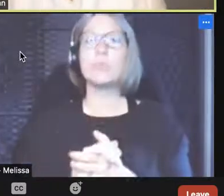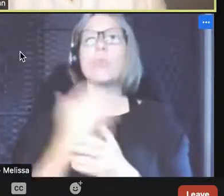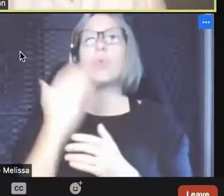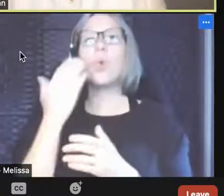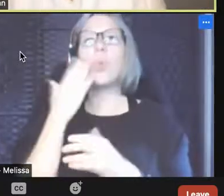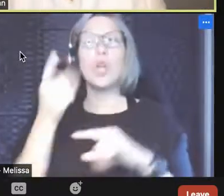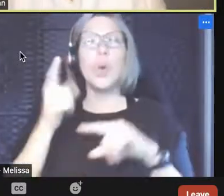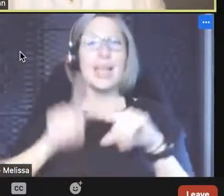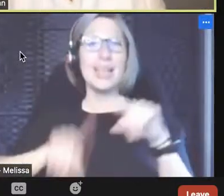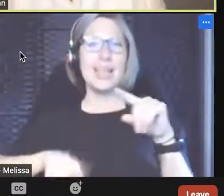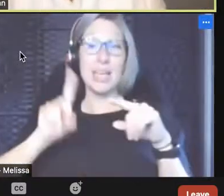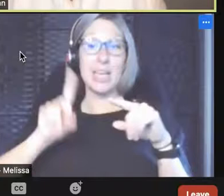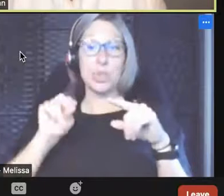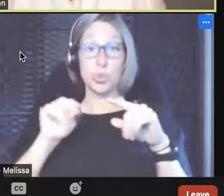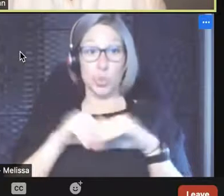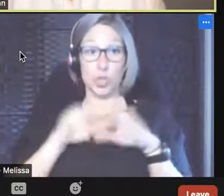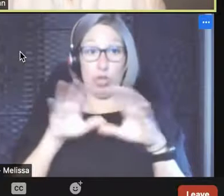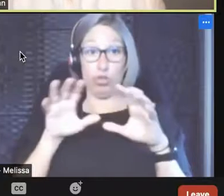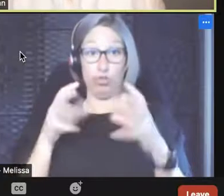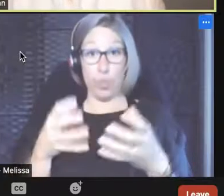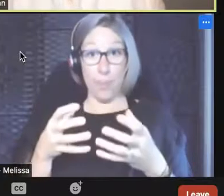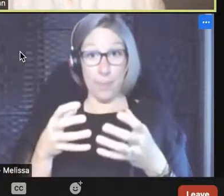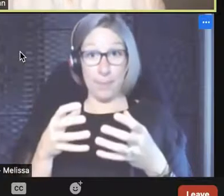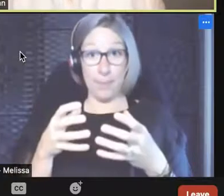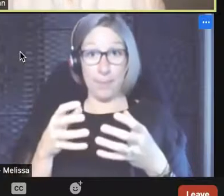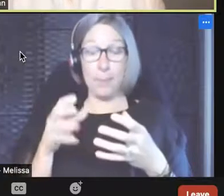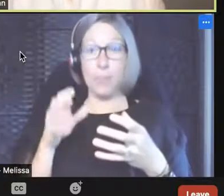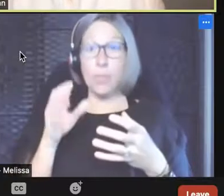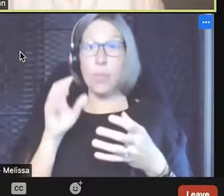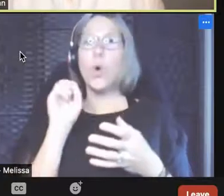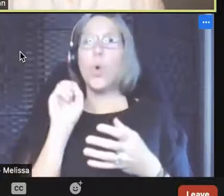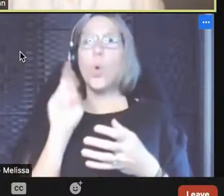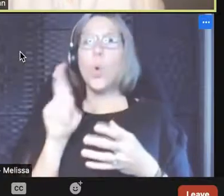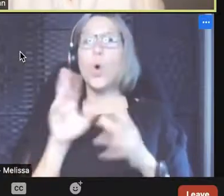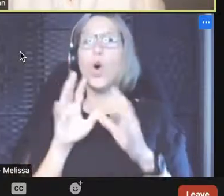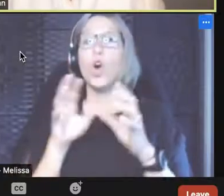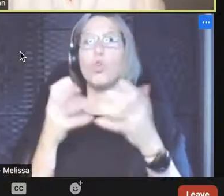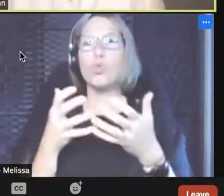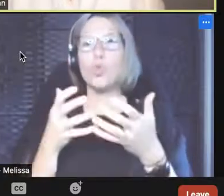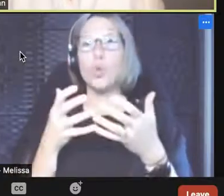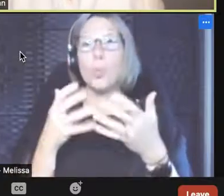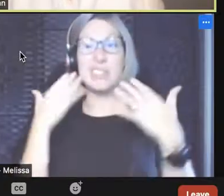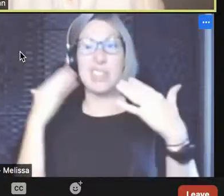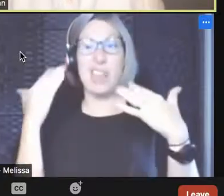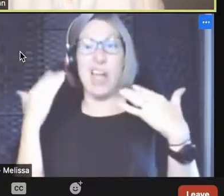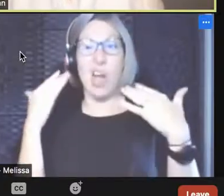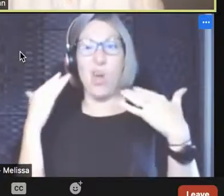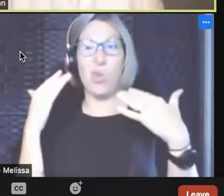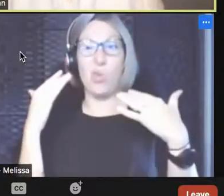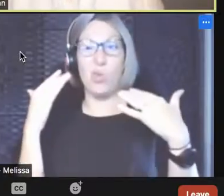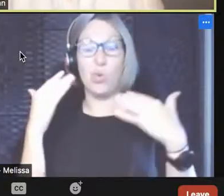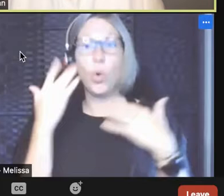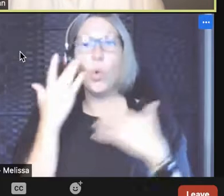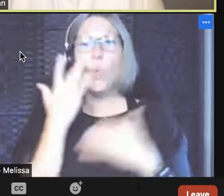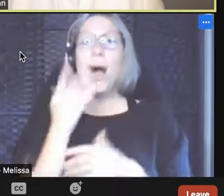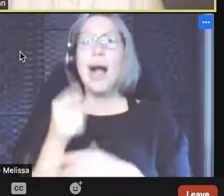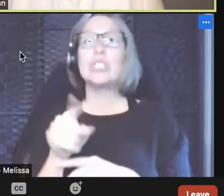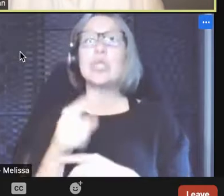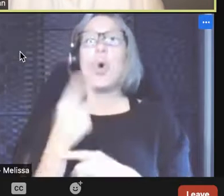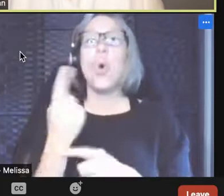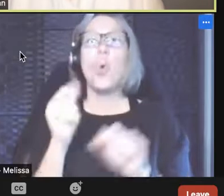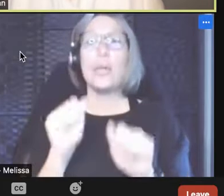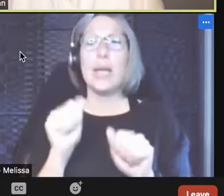do it probably in a group very easily, or in a group that's not fairly quiet, because he's only able to